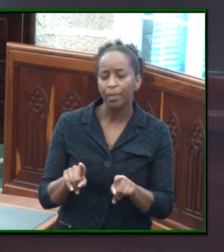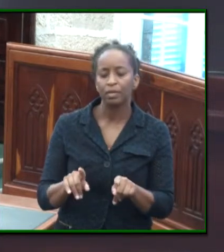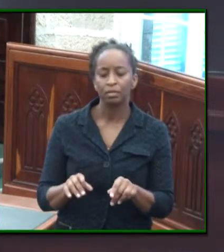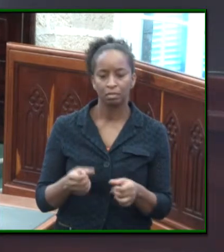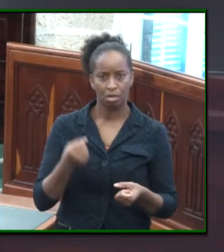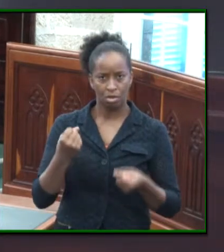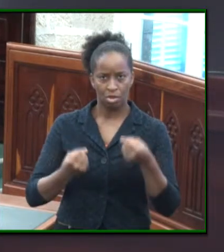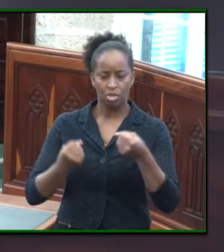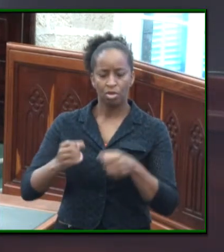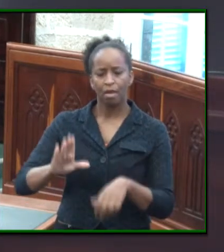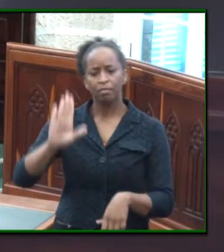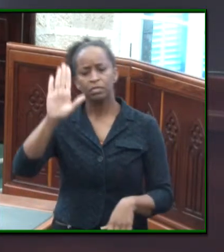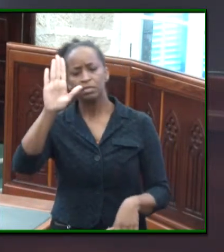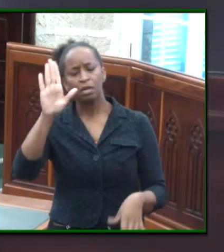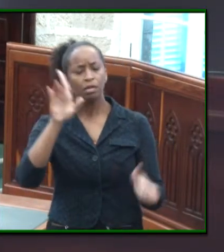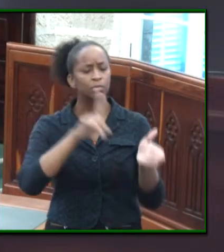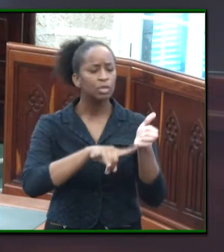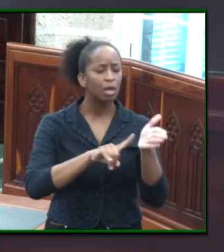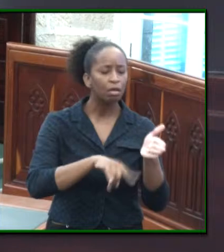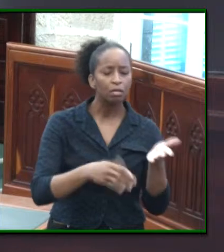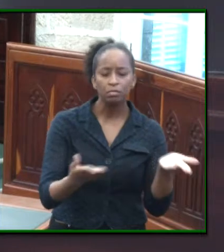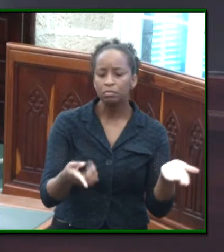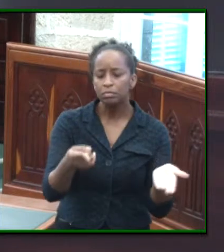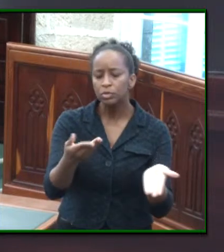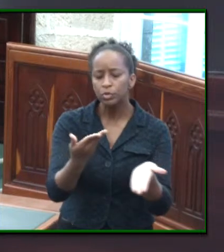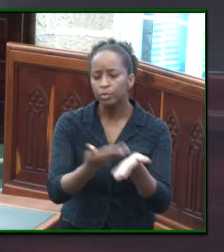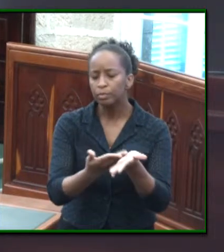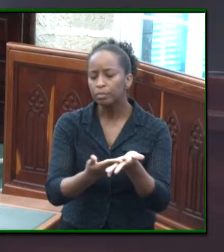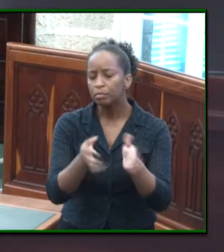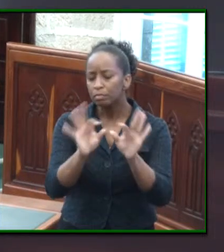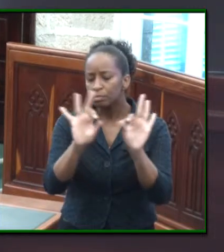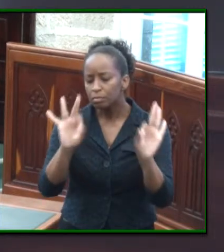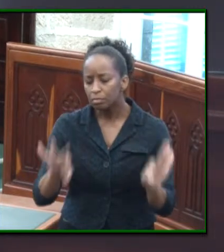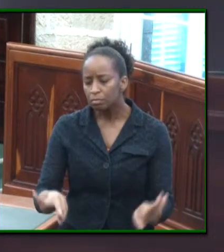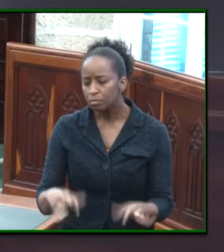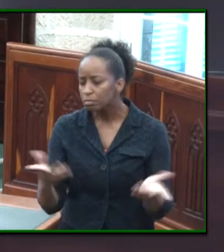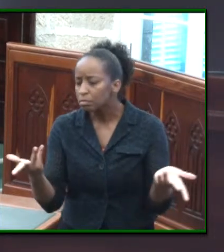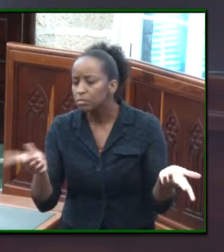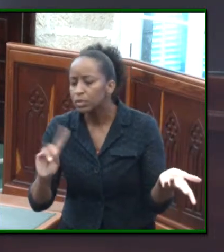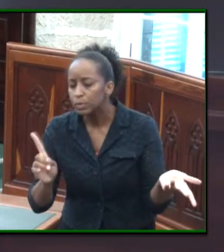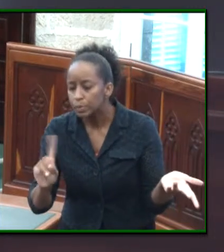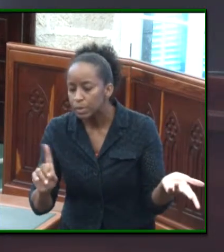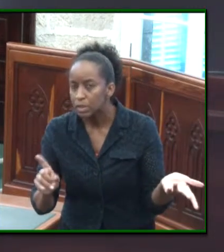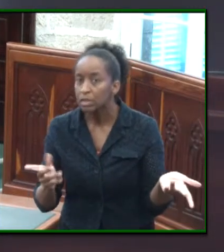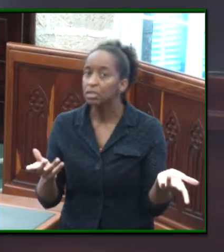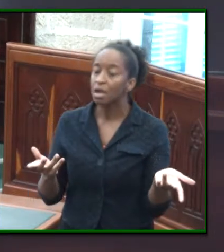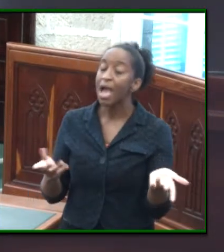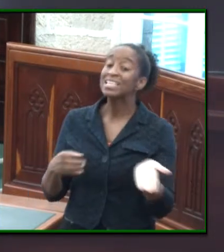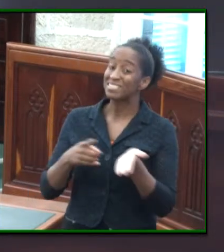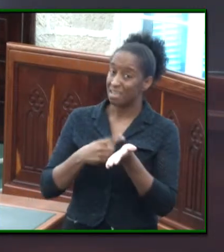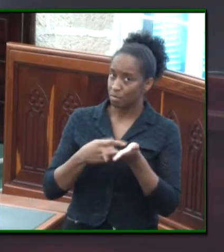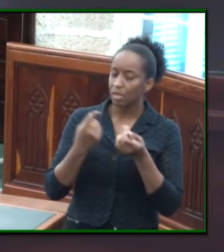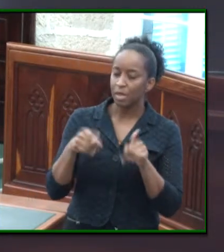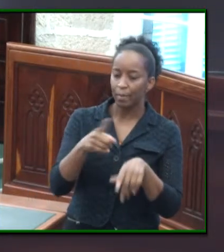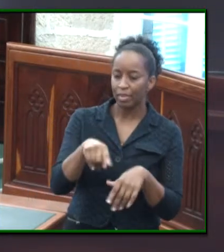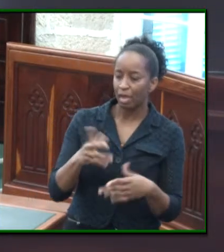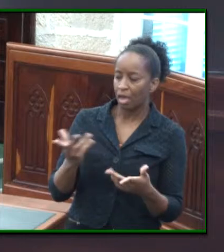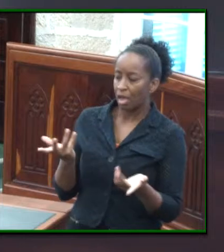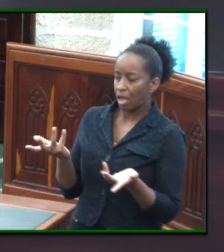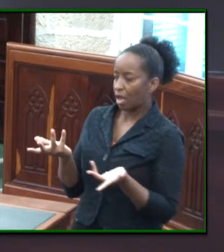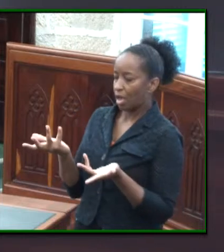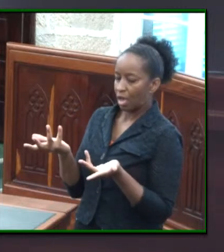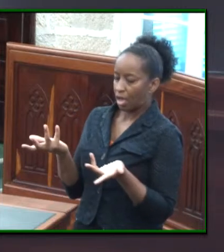account for how they come by these products. And those persons are taken into custody, they are questioned,